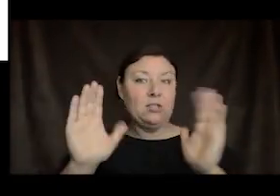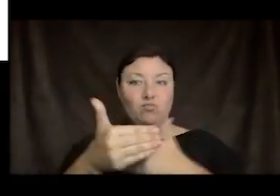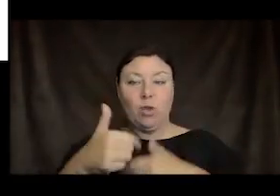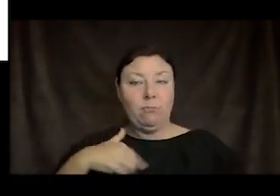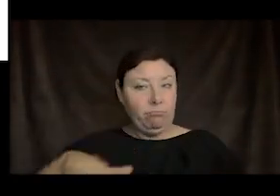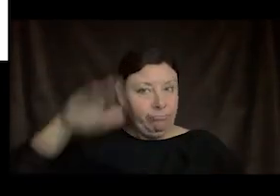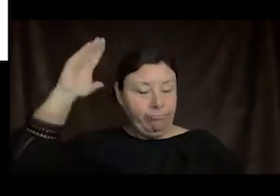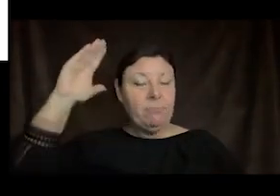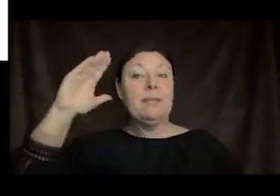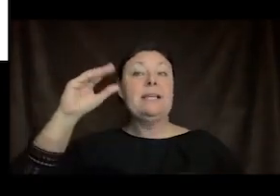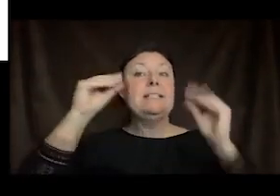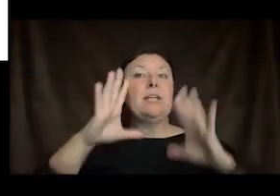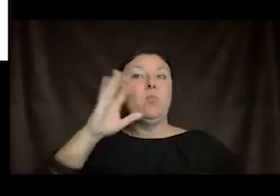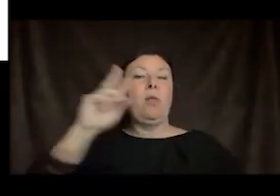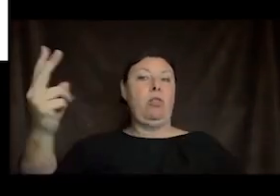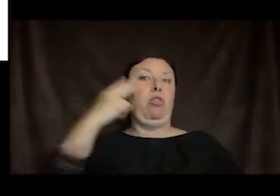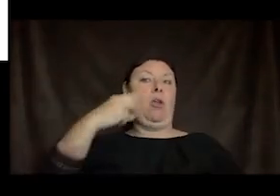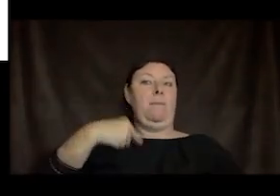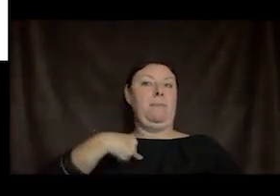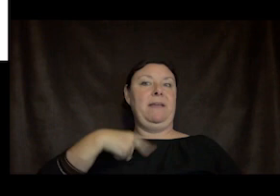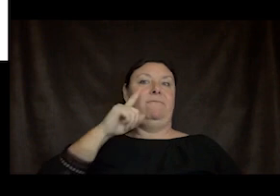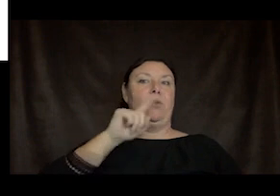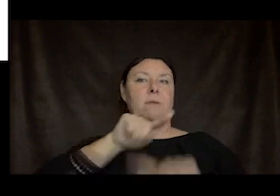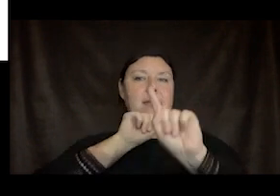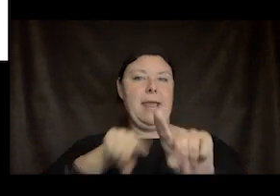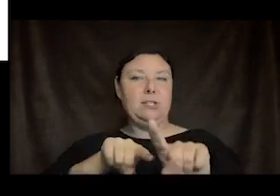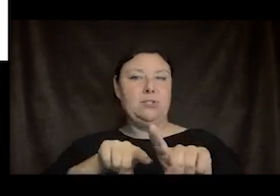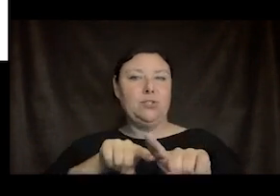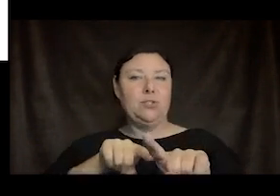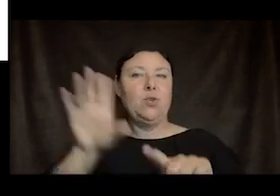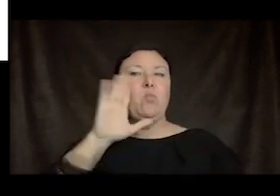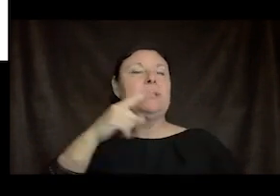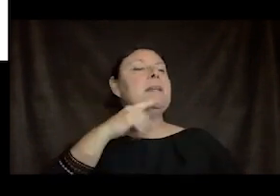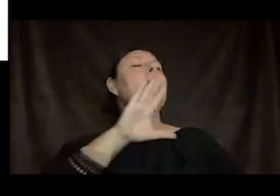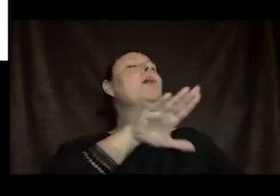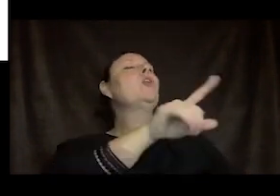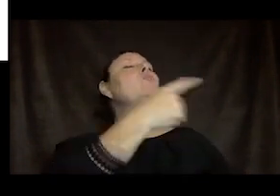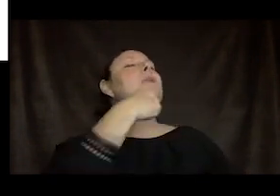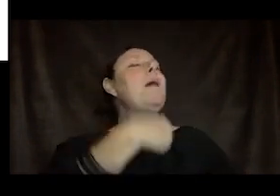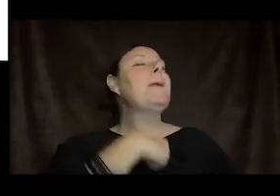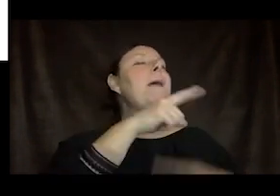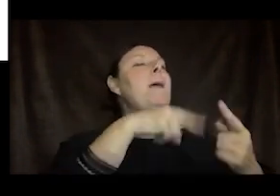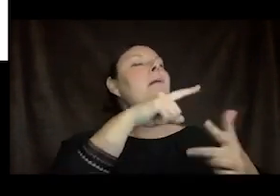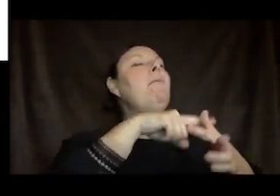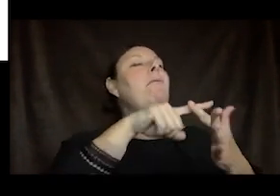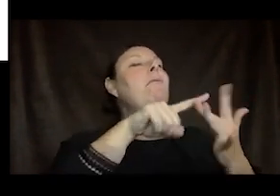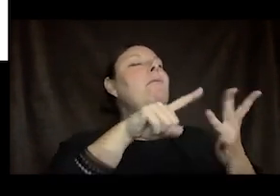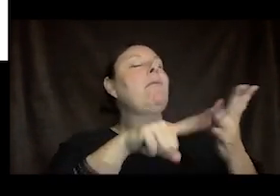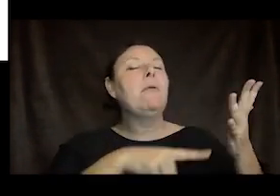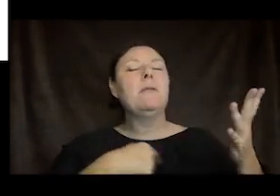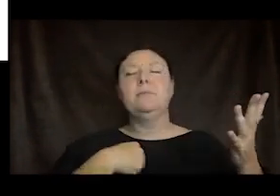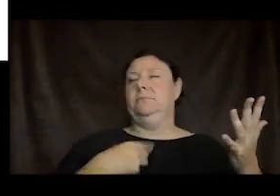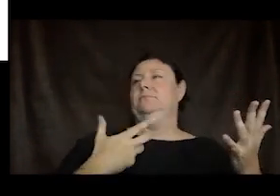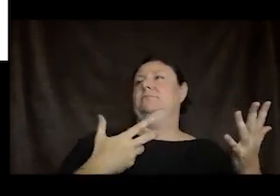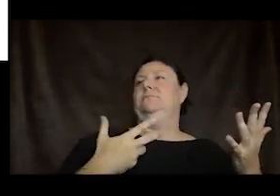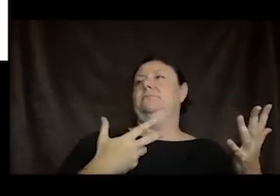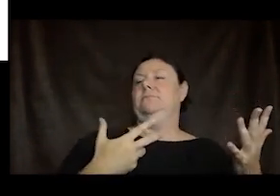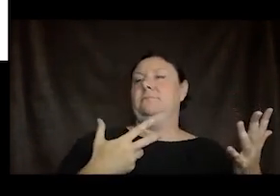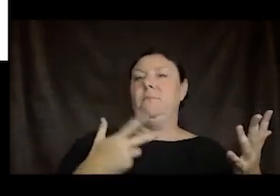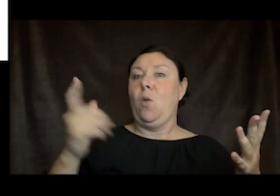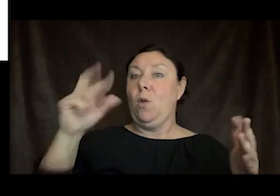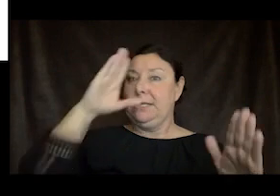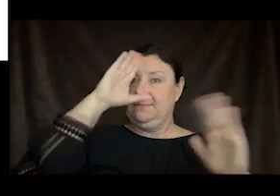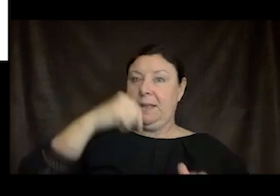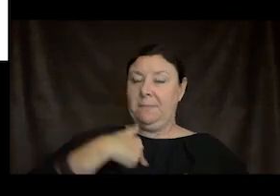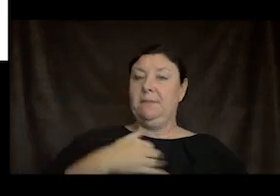you know, teachers would look at me and say, oh, well, you tell us about X, Y, and Z, or expect me to